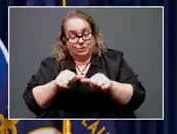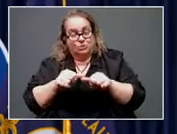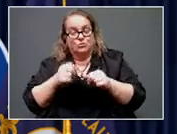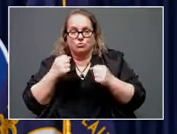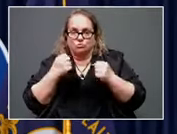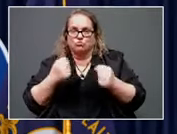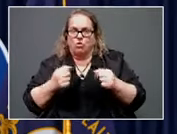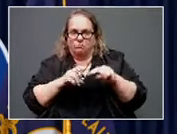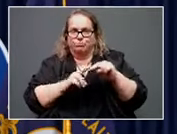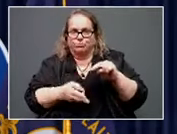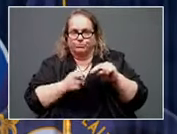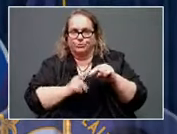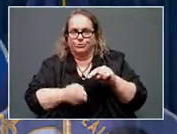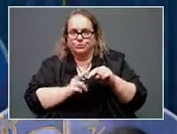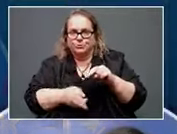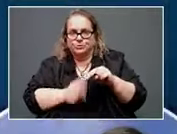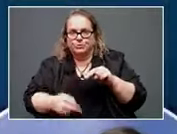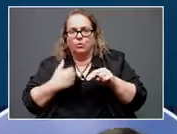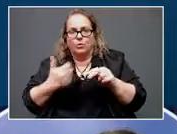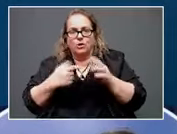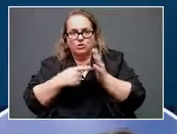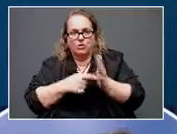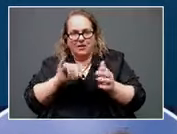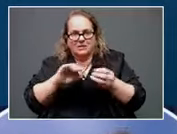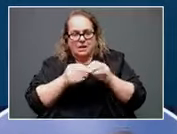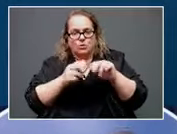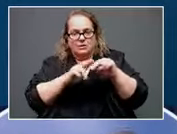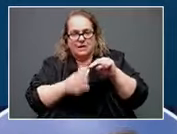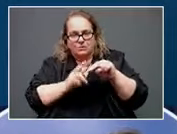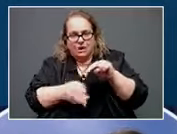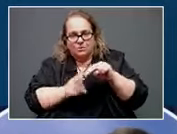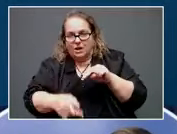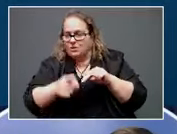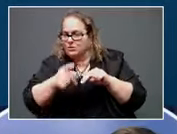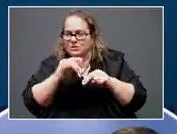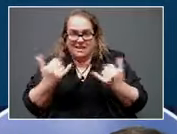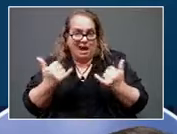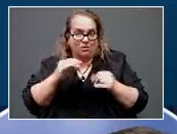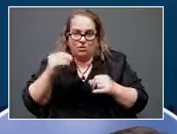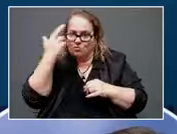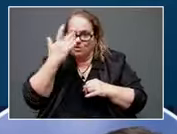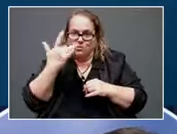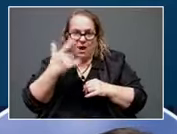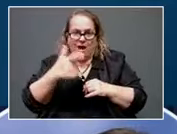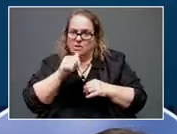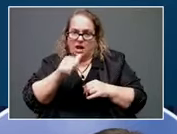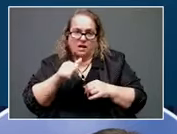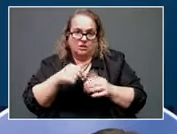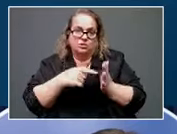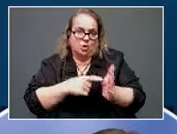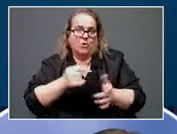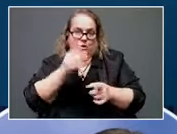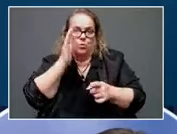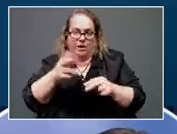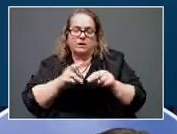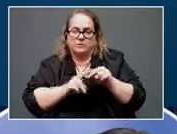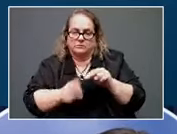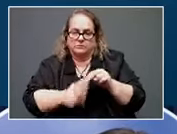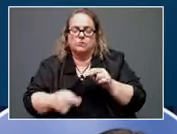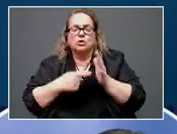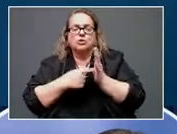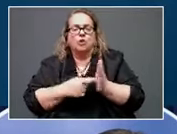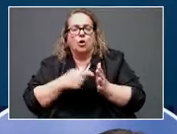these numbers going down. Right now, there's no reason to think that they won't. Let's look at the positivity rate, stair-stepper chart